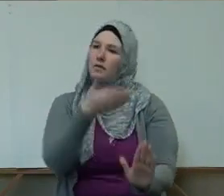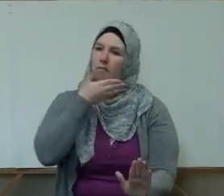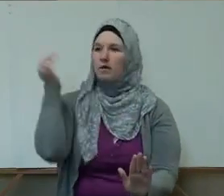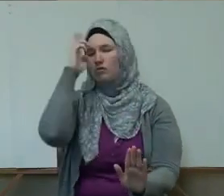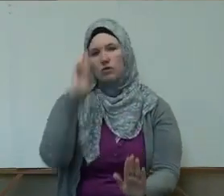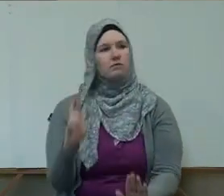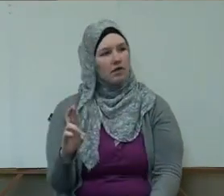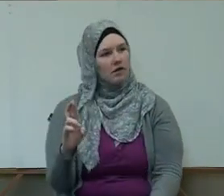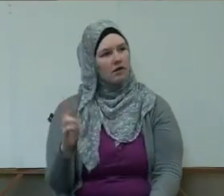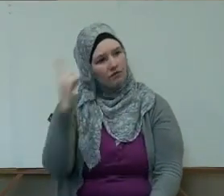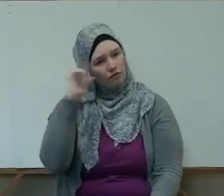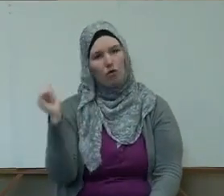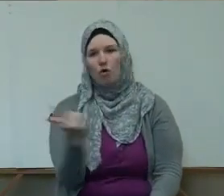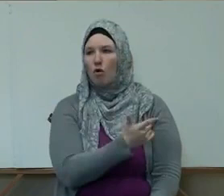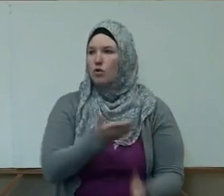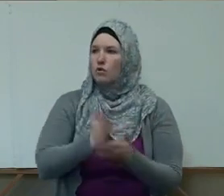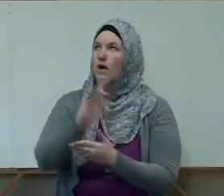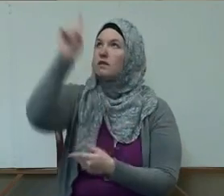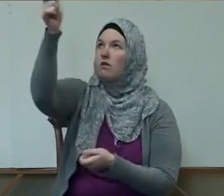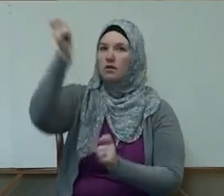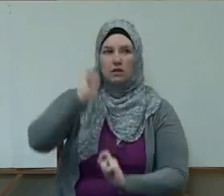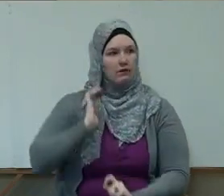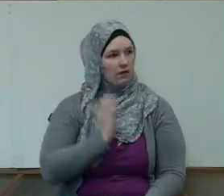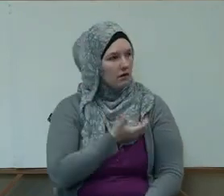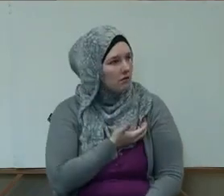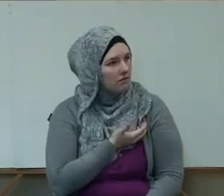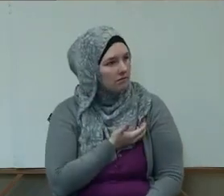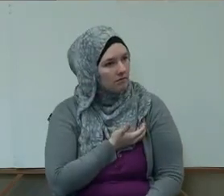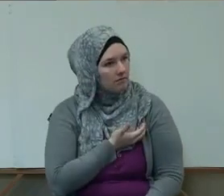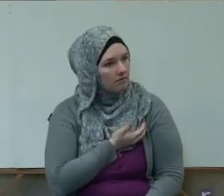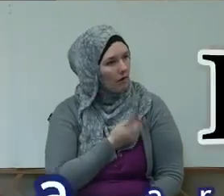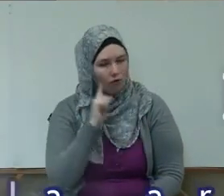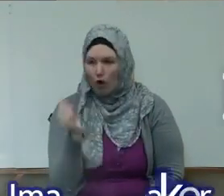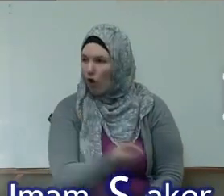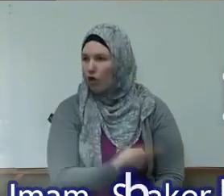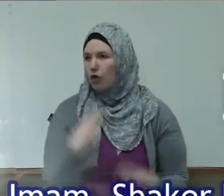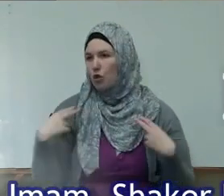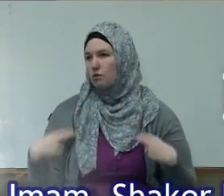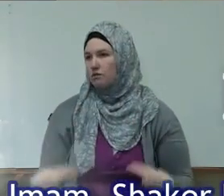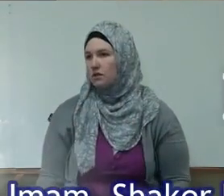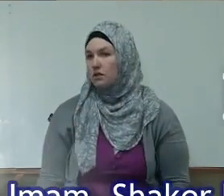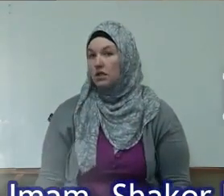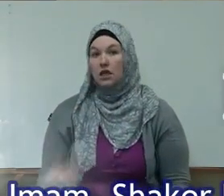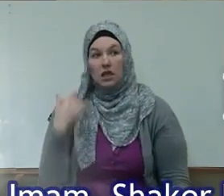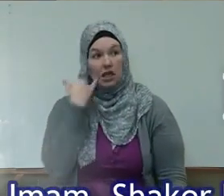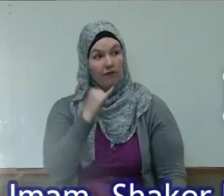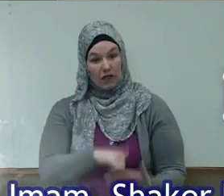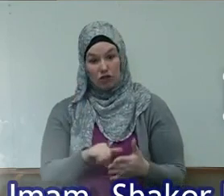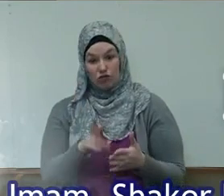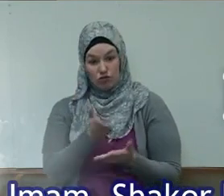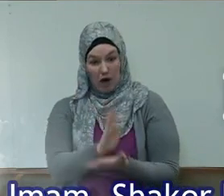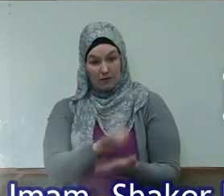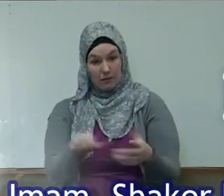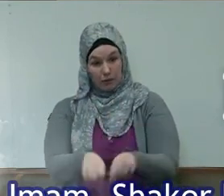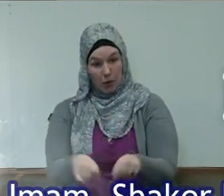respect for all the rights that Allah has given to any and every human being. Otherwise, when we let those rights be